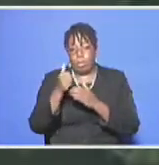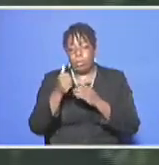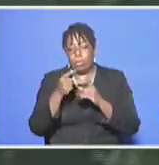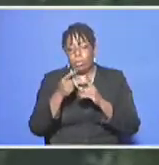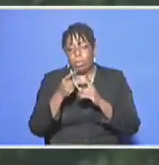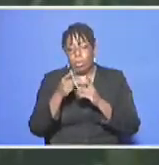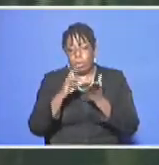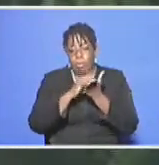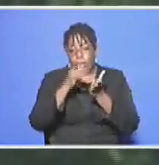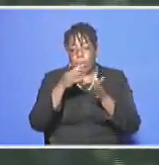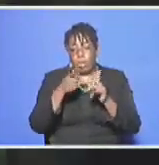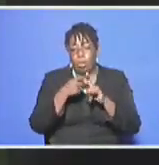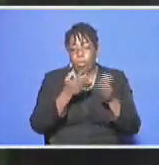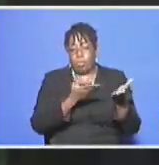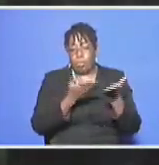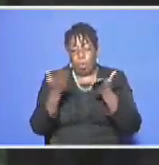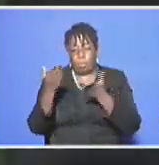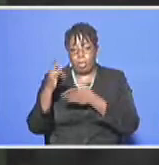around